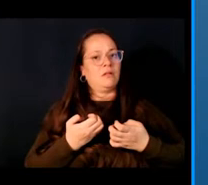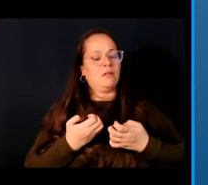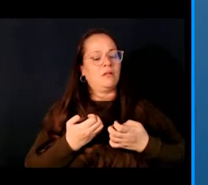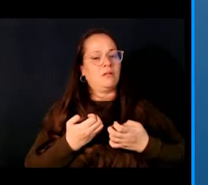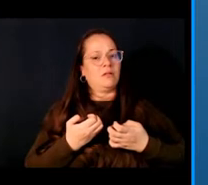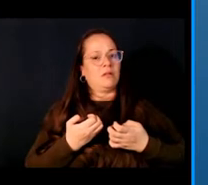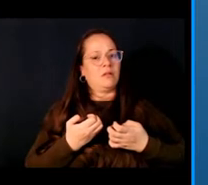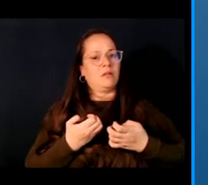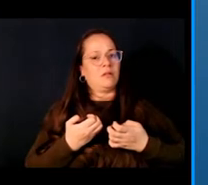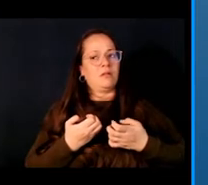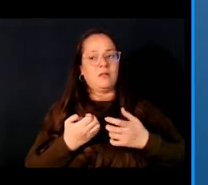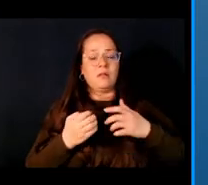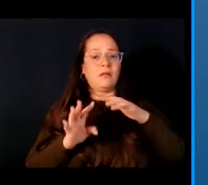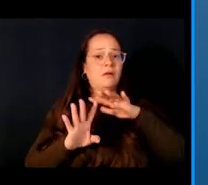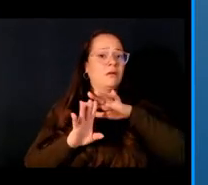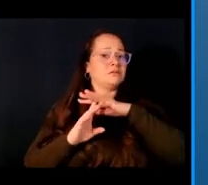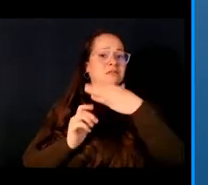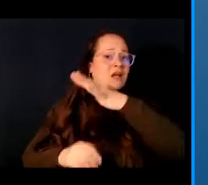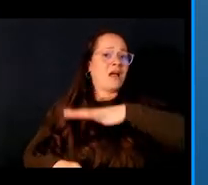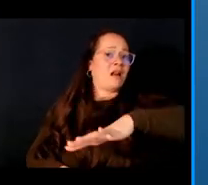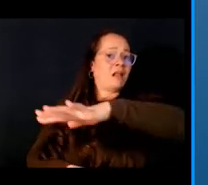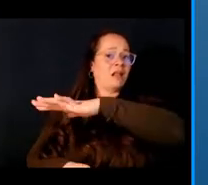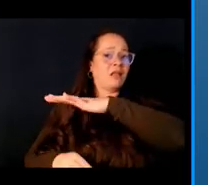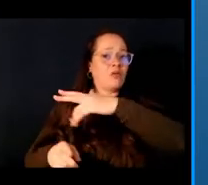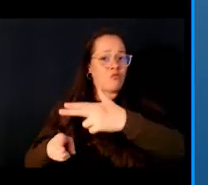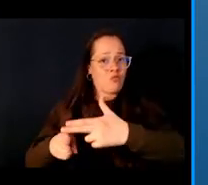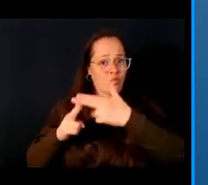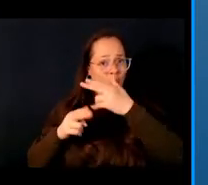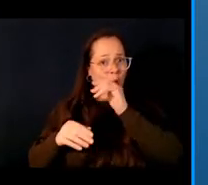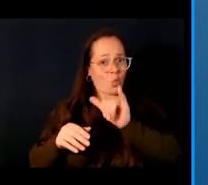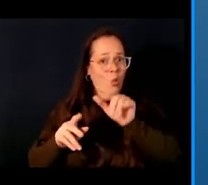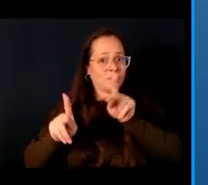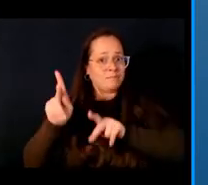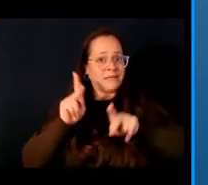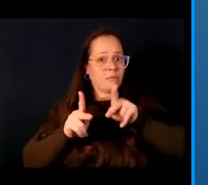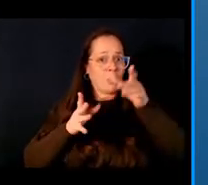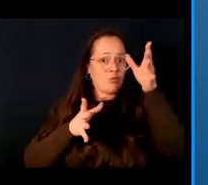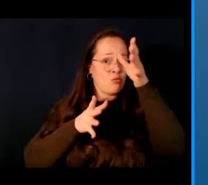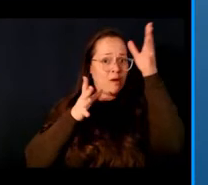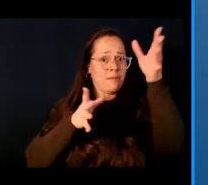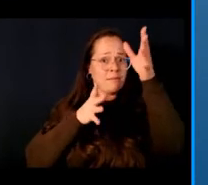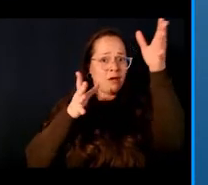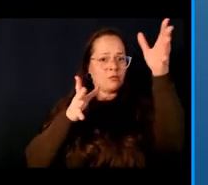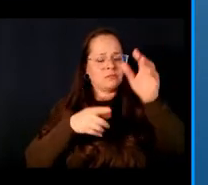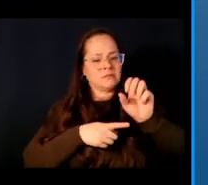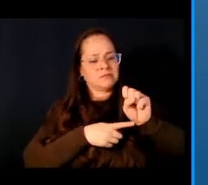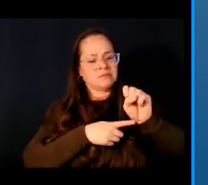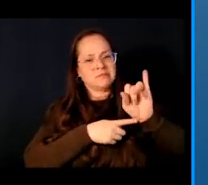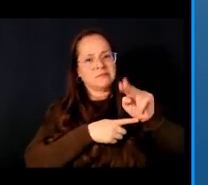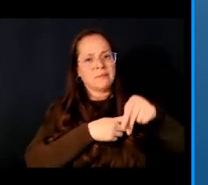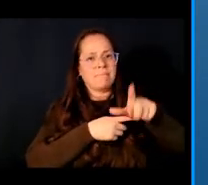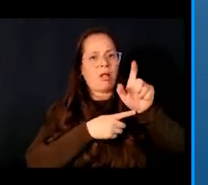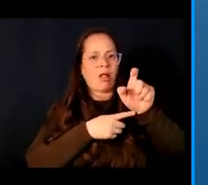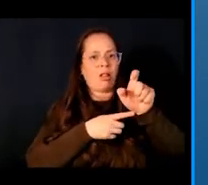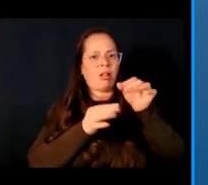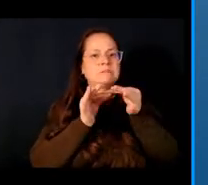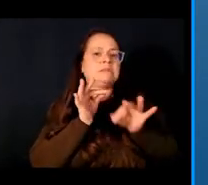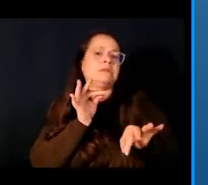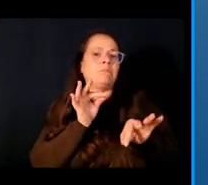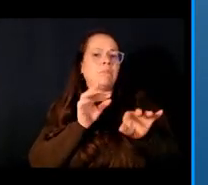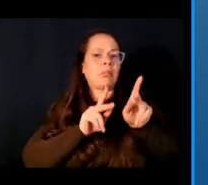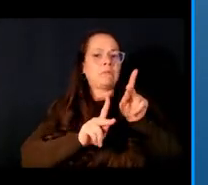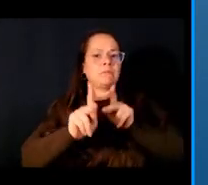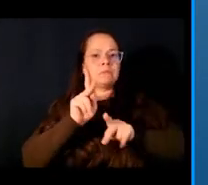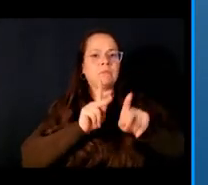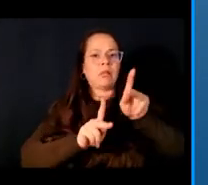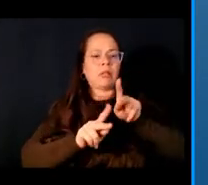you know Society call folks like my grandparents simple people and don't always value them